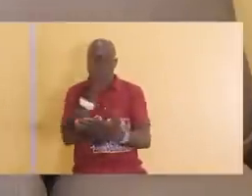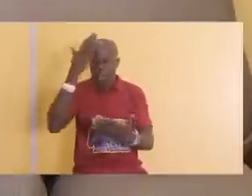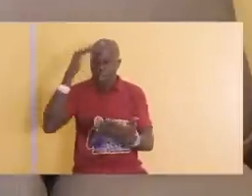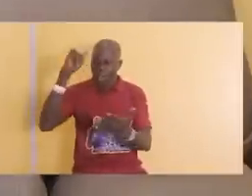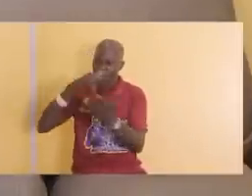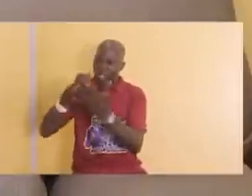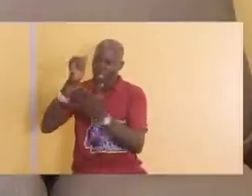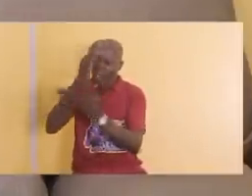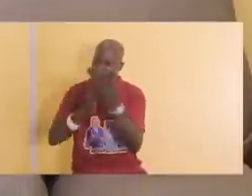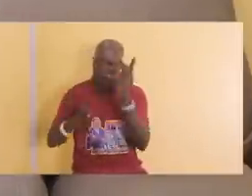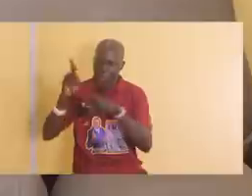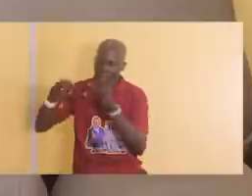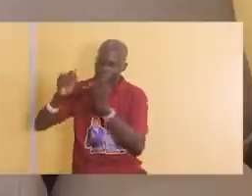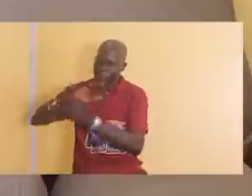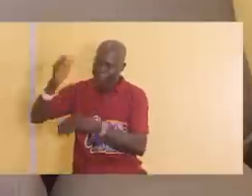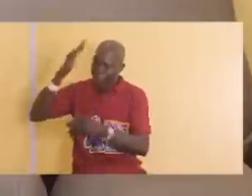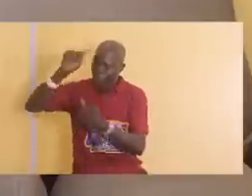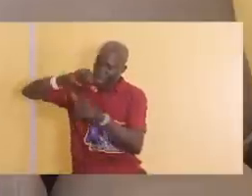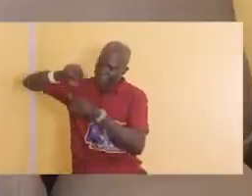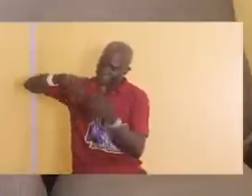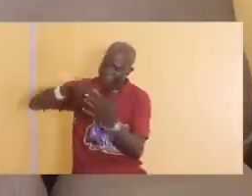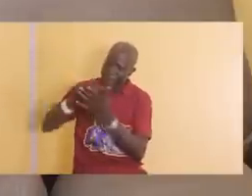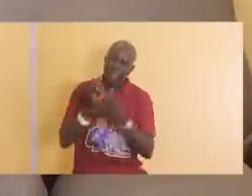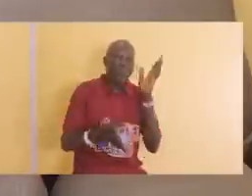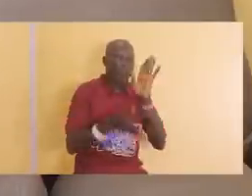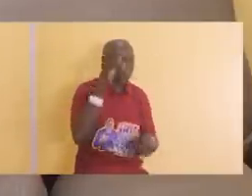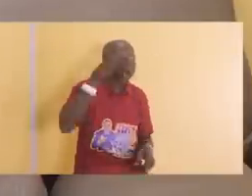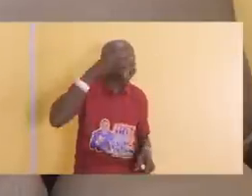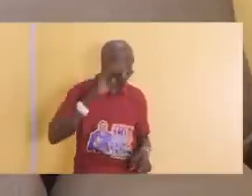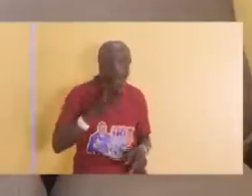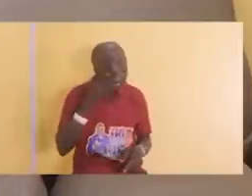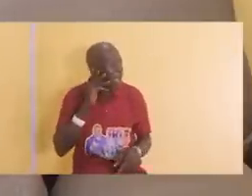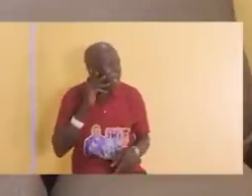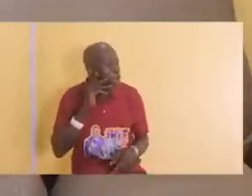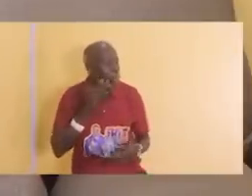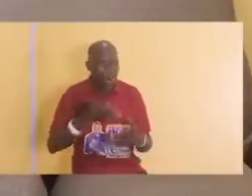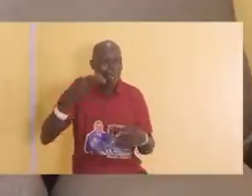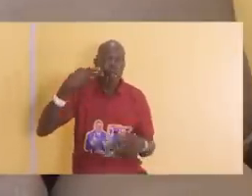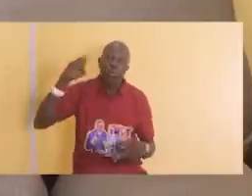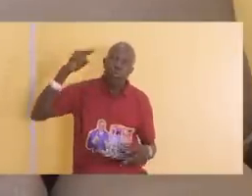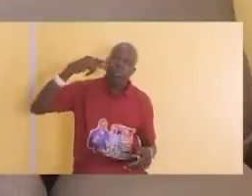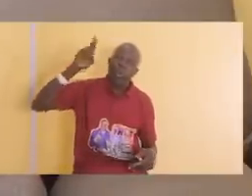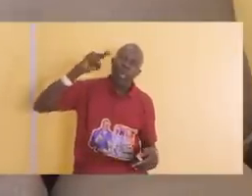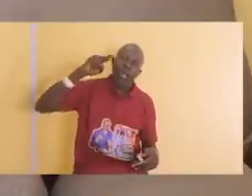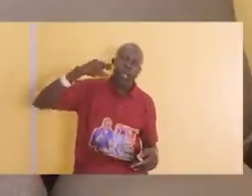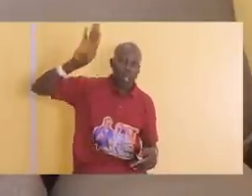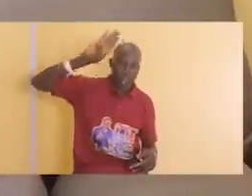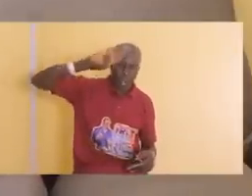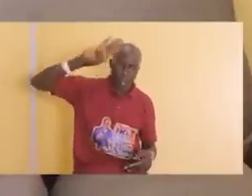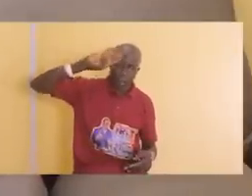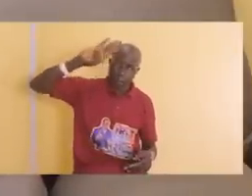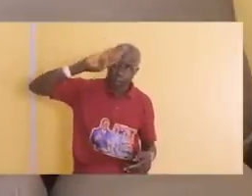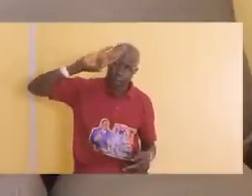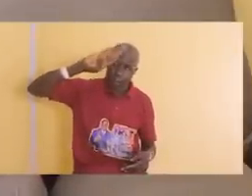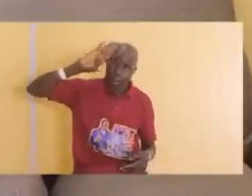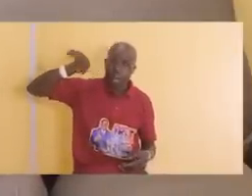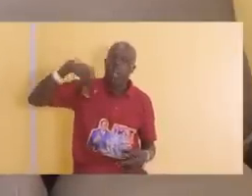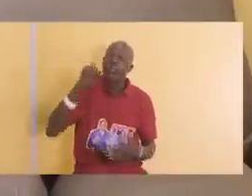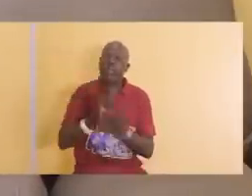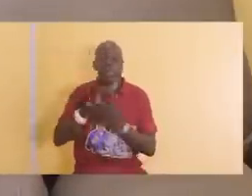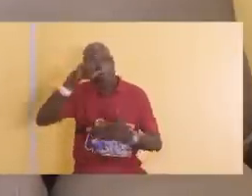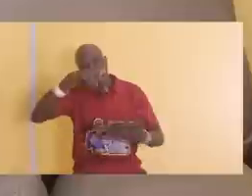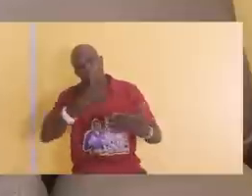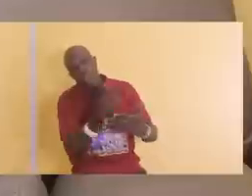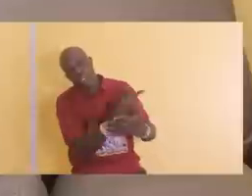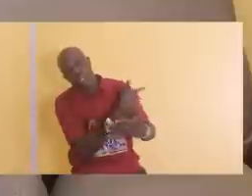involved in it. No tribe that is coming out. Obaje Yoruba. You are Yoruba. Obaje Hausa. You are Hausa. Obaje Ibo. You are Ibo. Obaje Ghana.